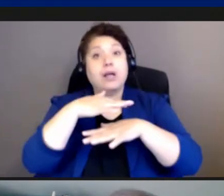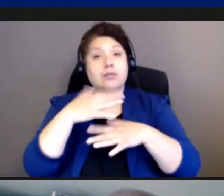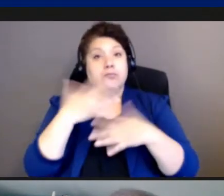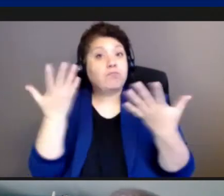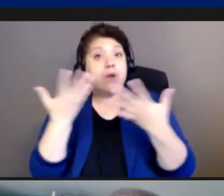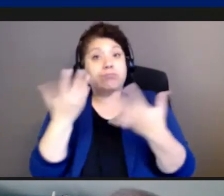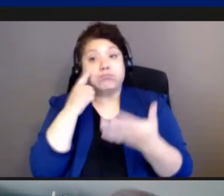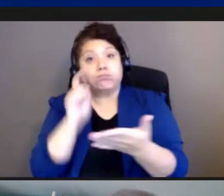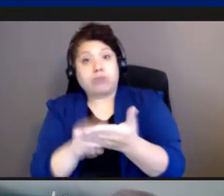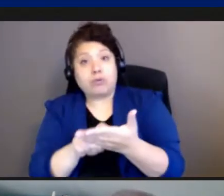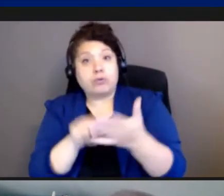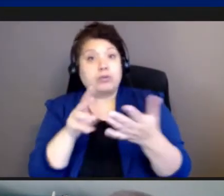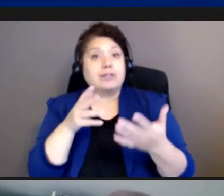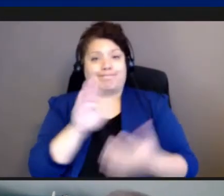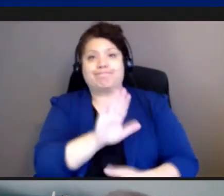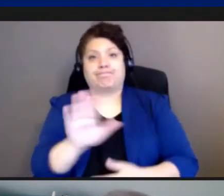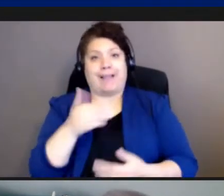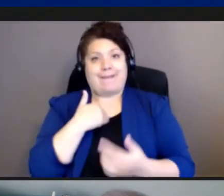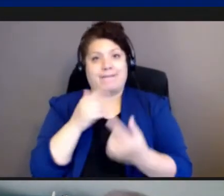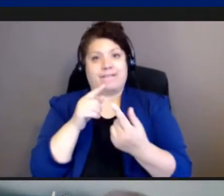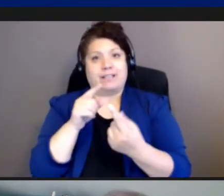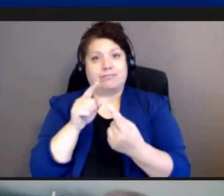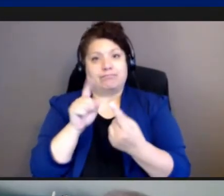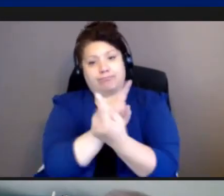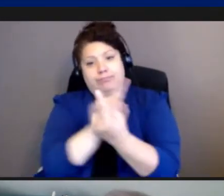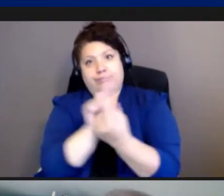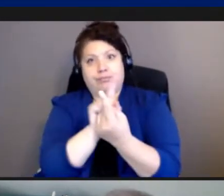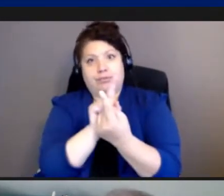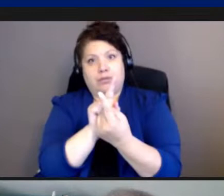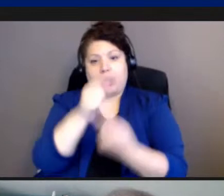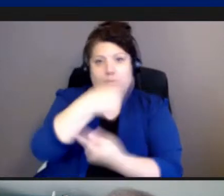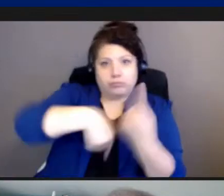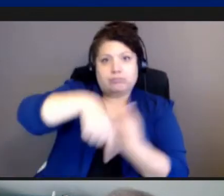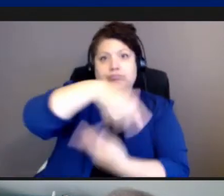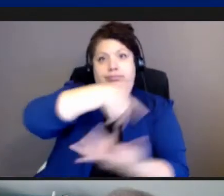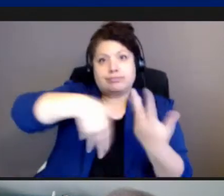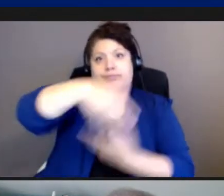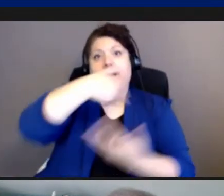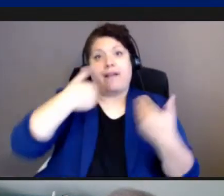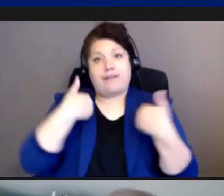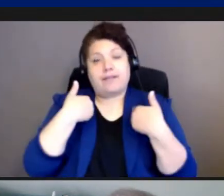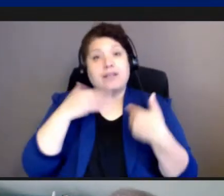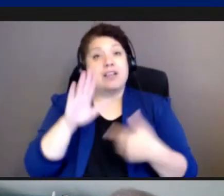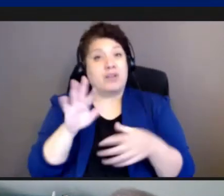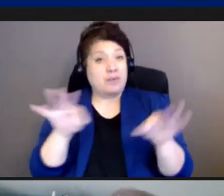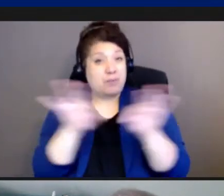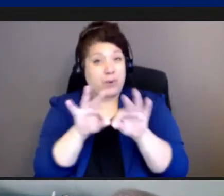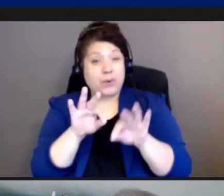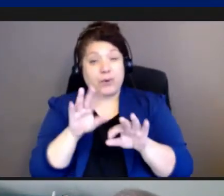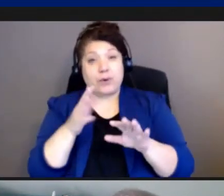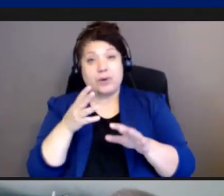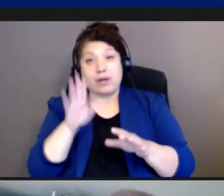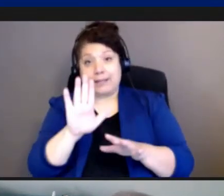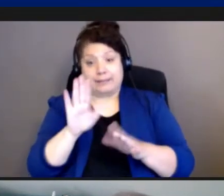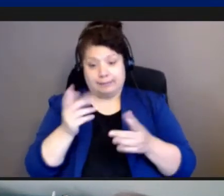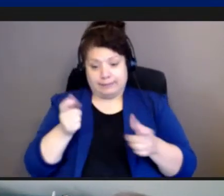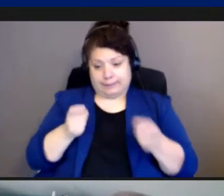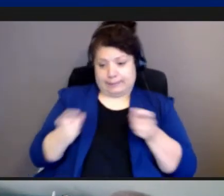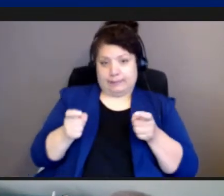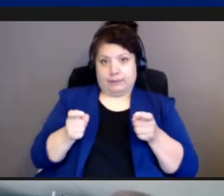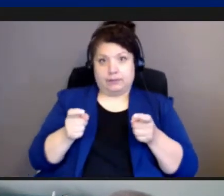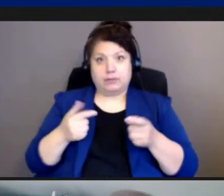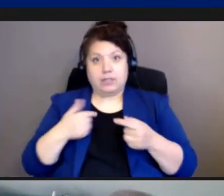think probably the most important thing, because this is about behavior change, is having really crisp,